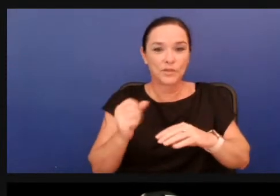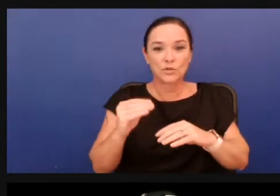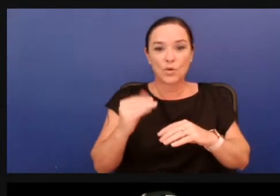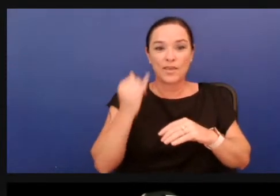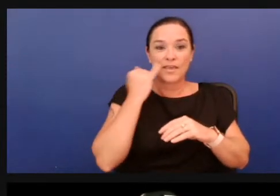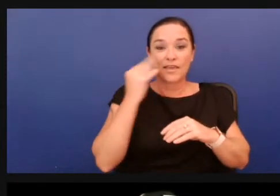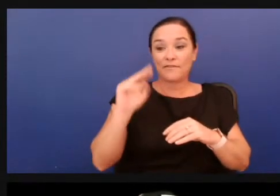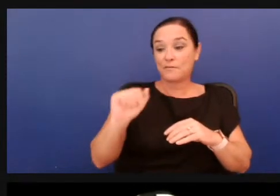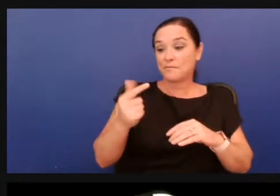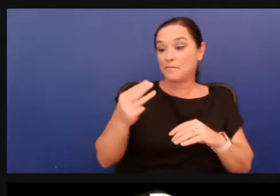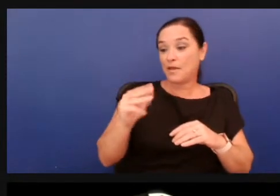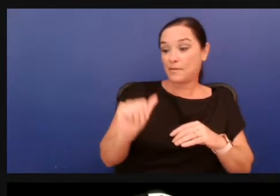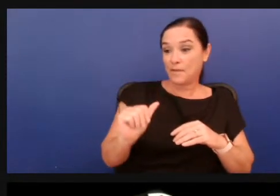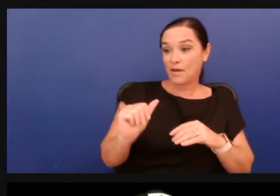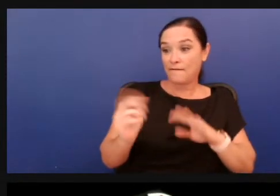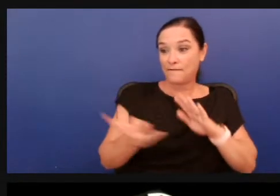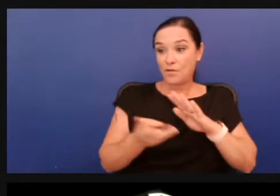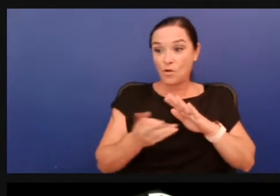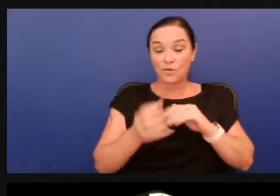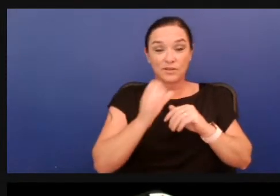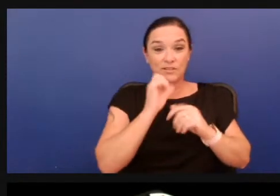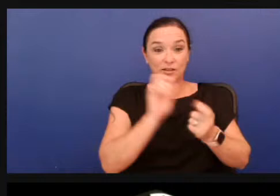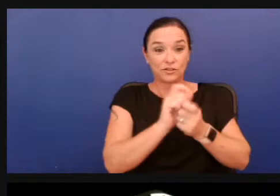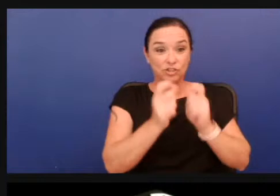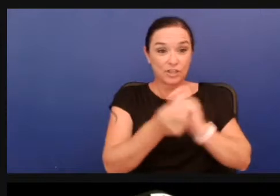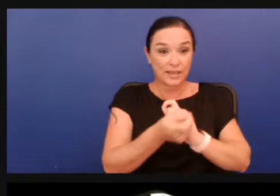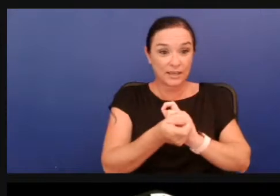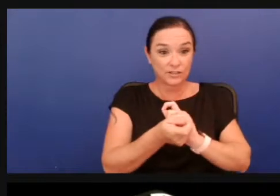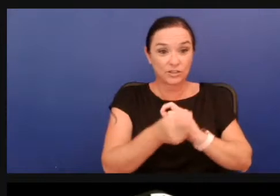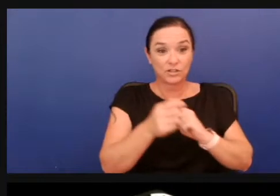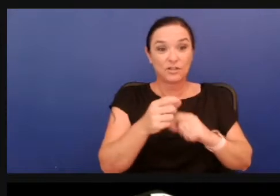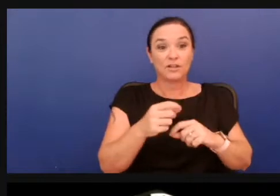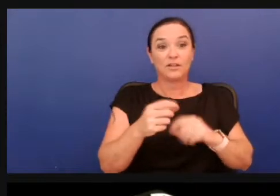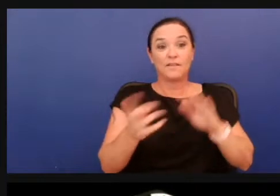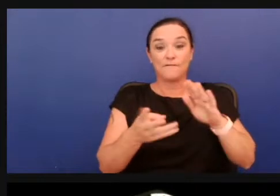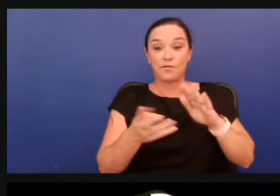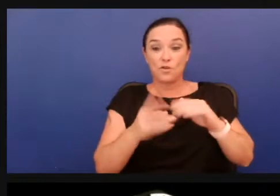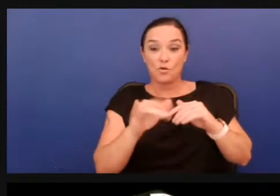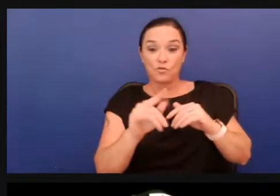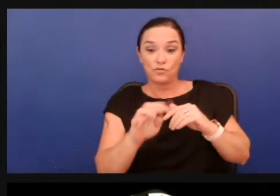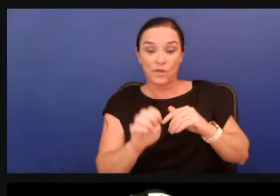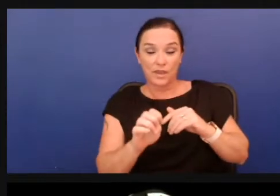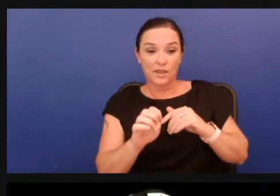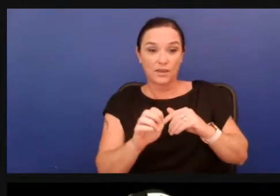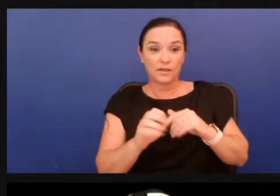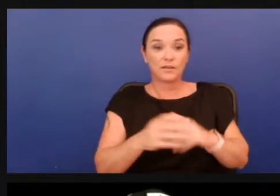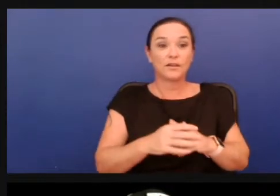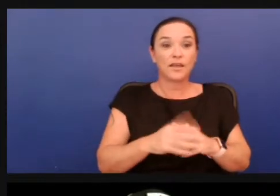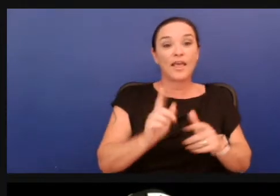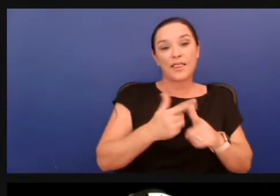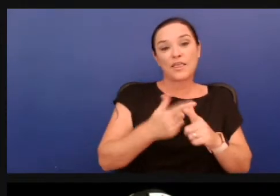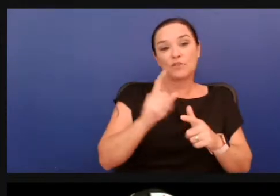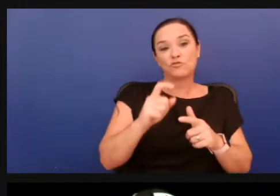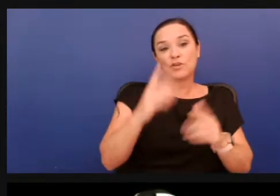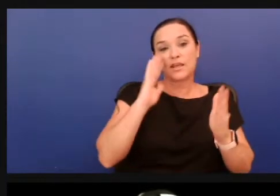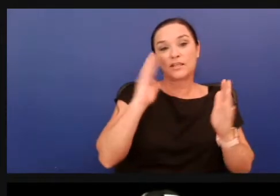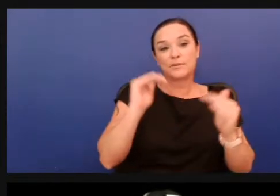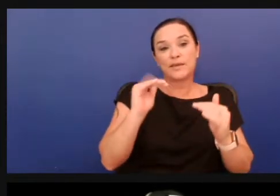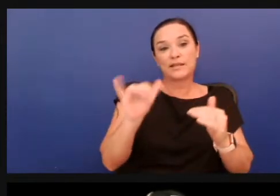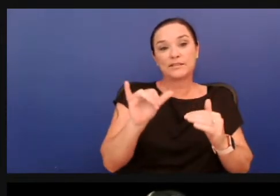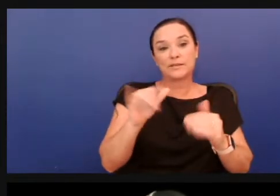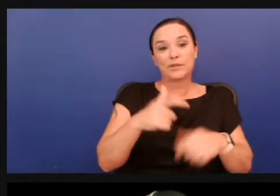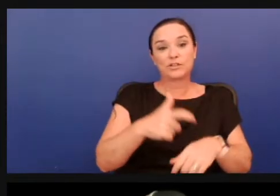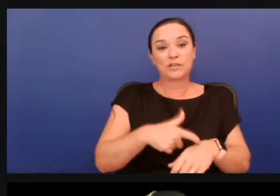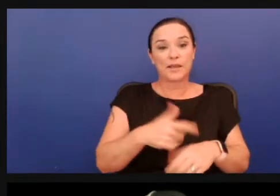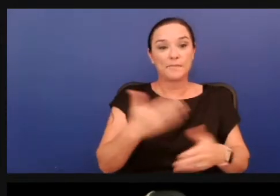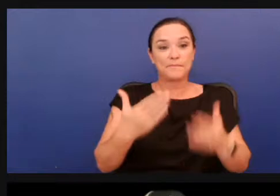magma flowing in hasn't changed in its rate of flow, then you should expect a similar time, right? Maybe not